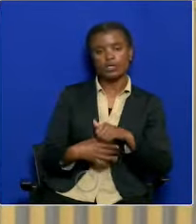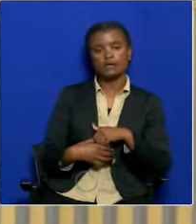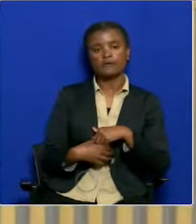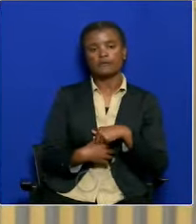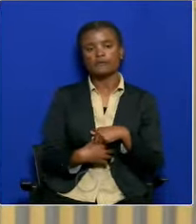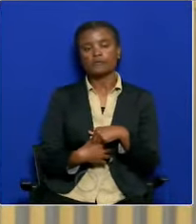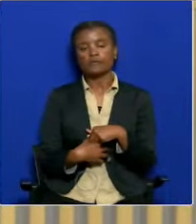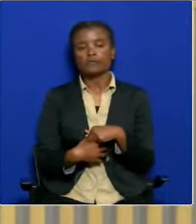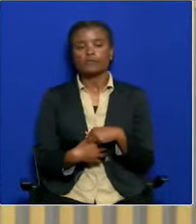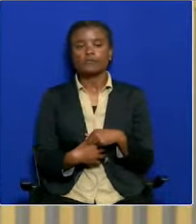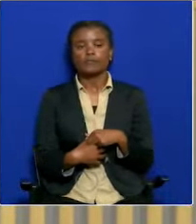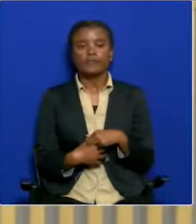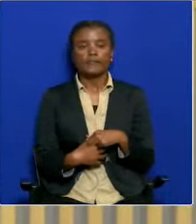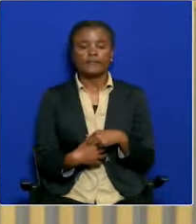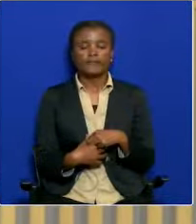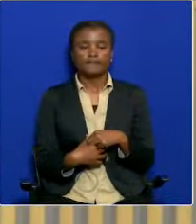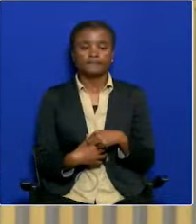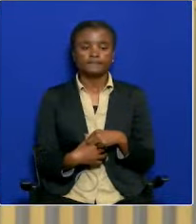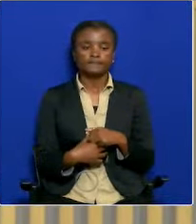Okay.